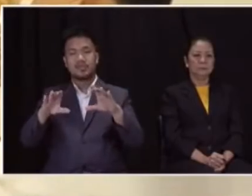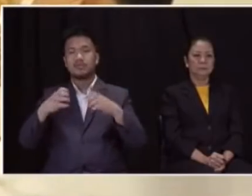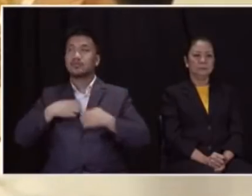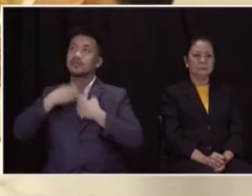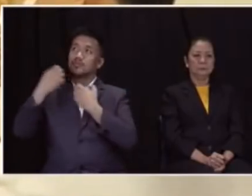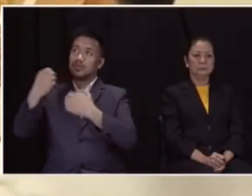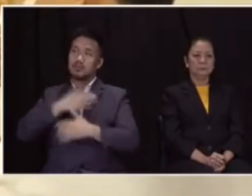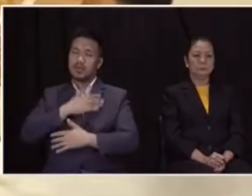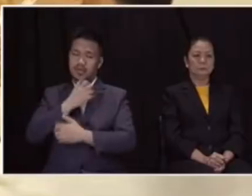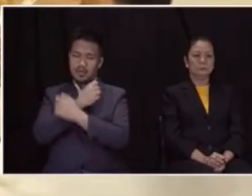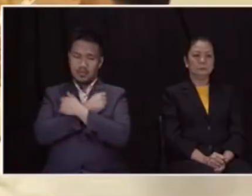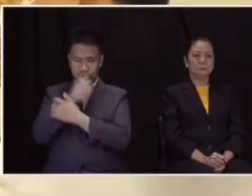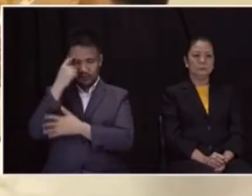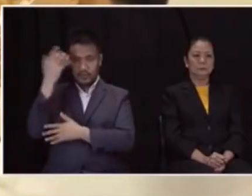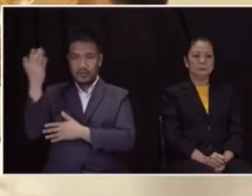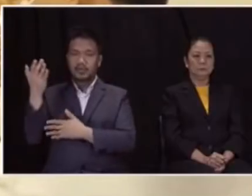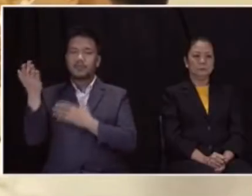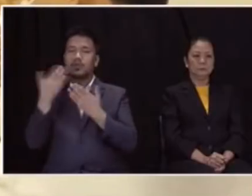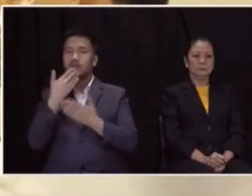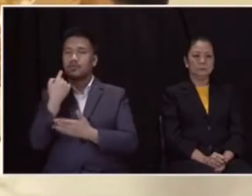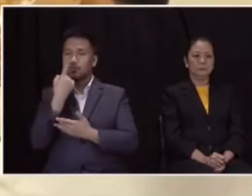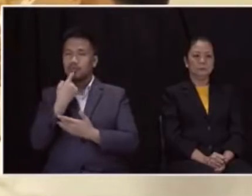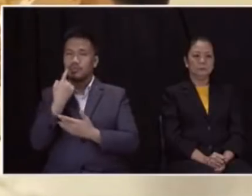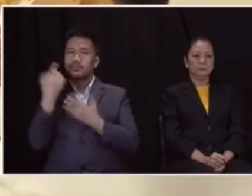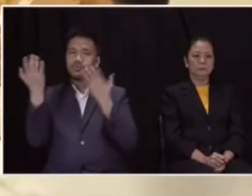Him by serving His people.